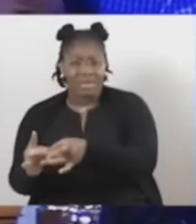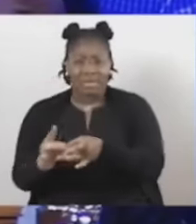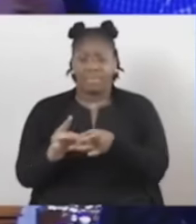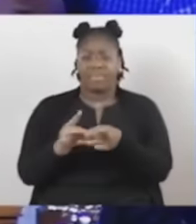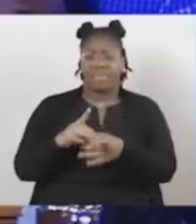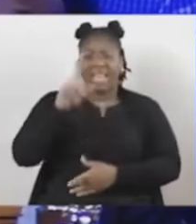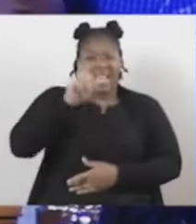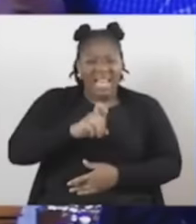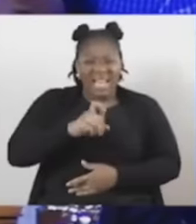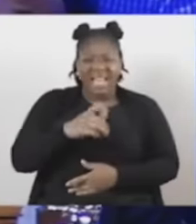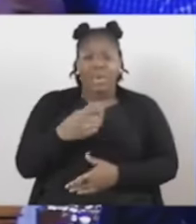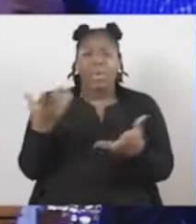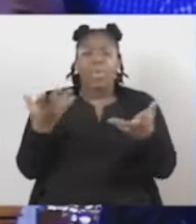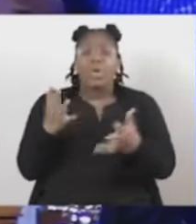drive?